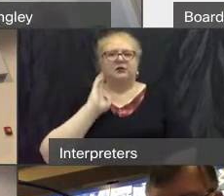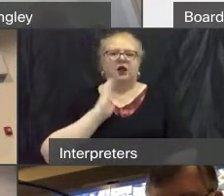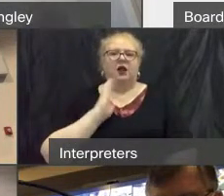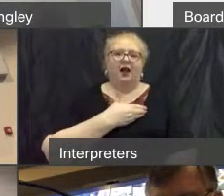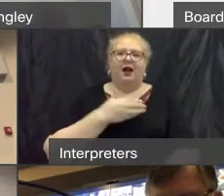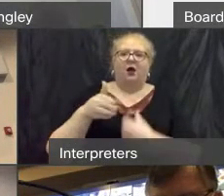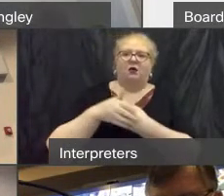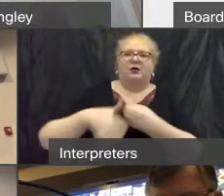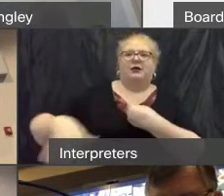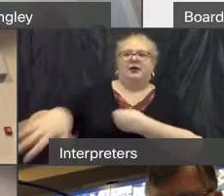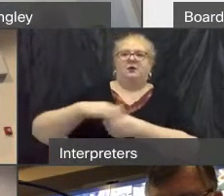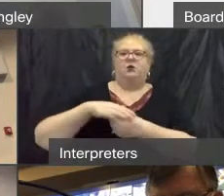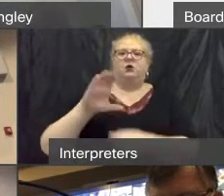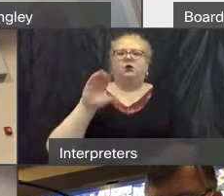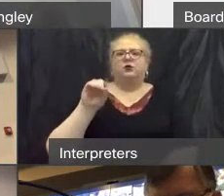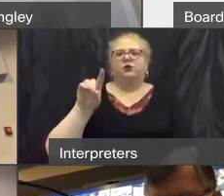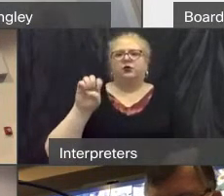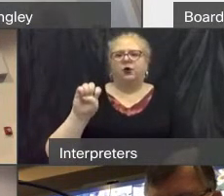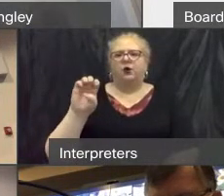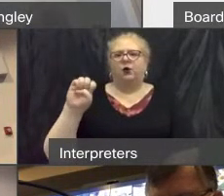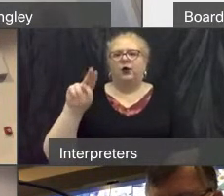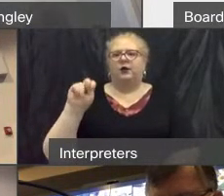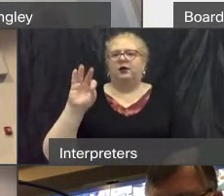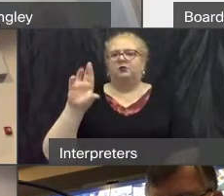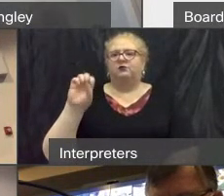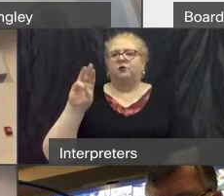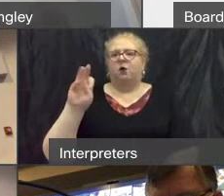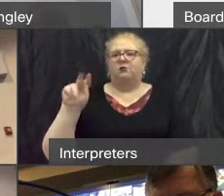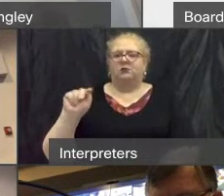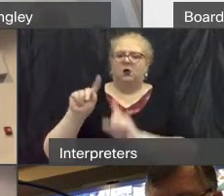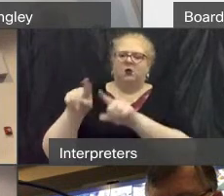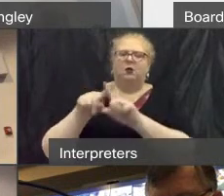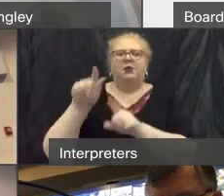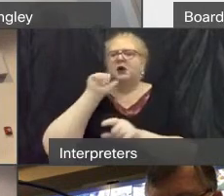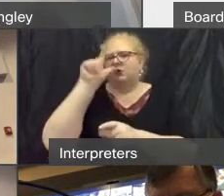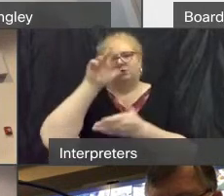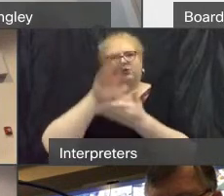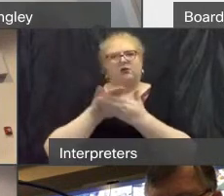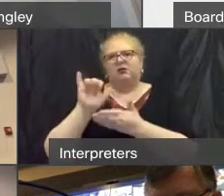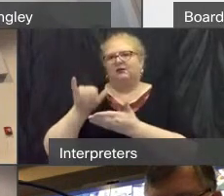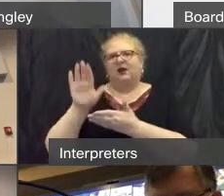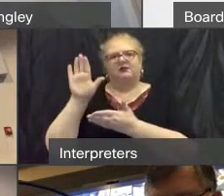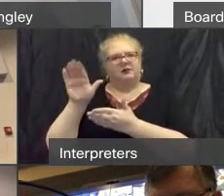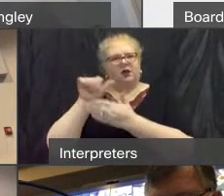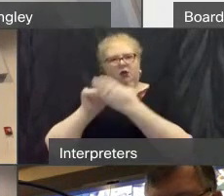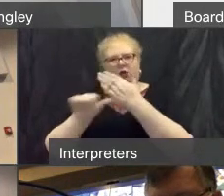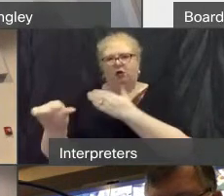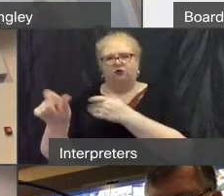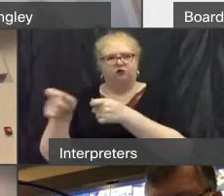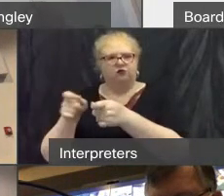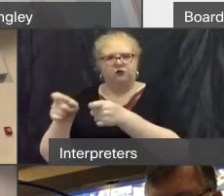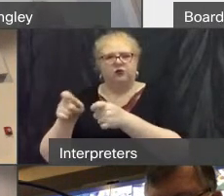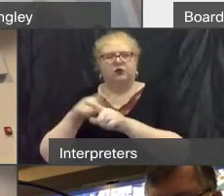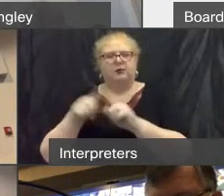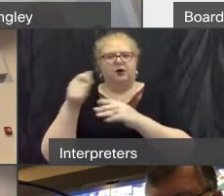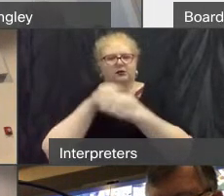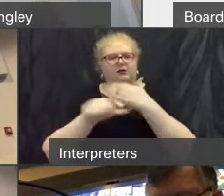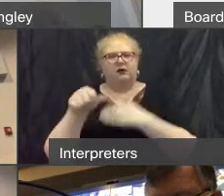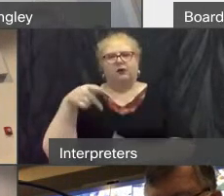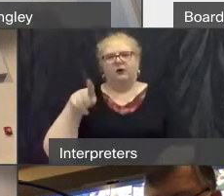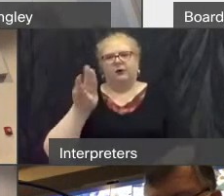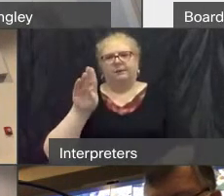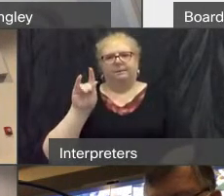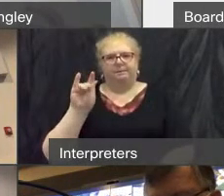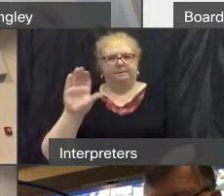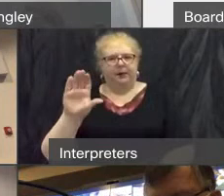neighborhood code enforcement go there, but I don't think that's their jurisdiction. I believe that would come under Public Works. I think